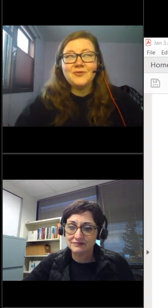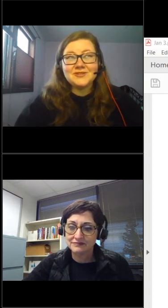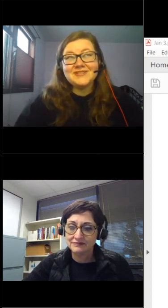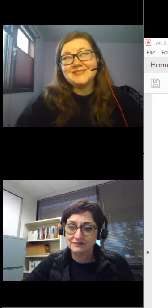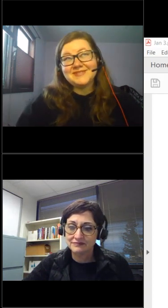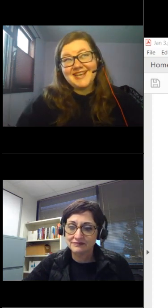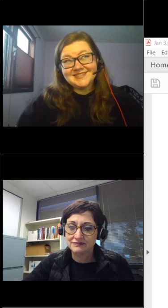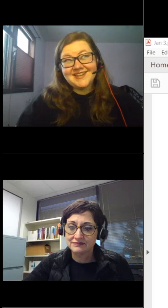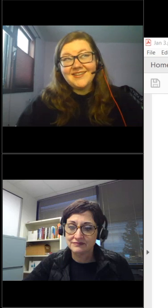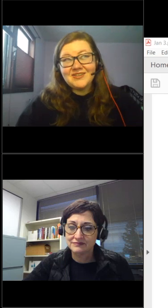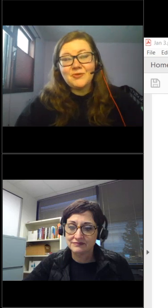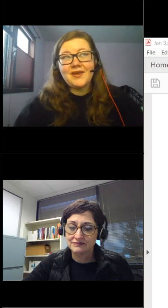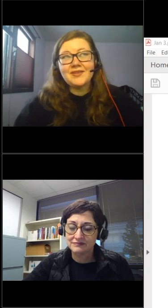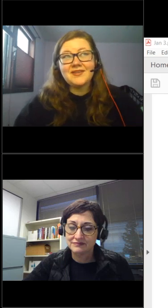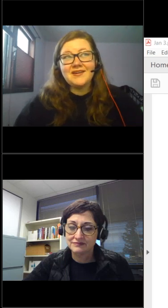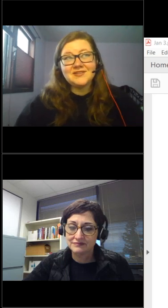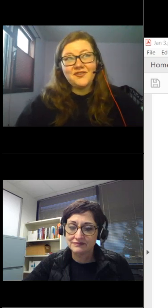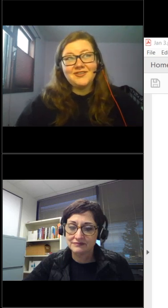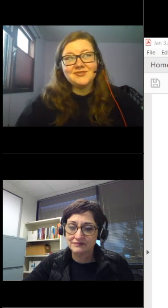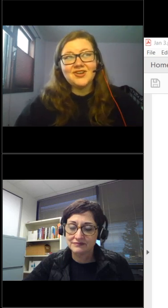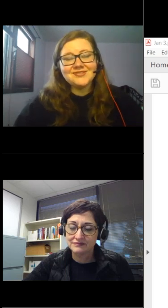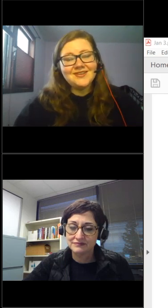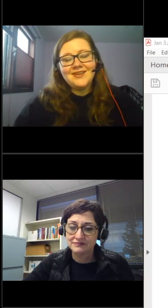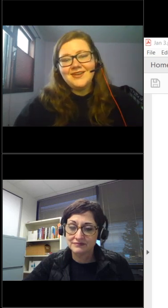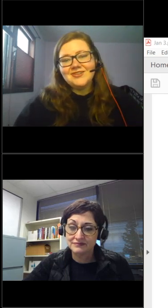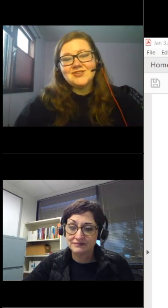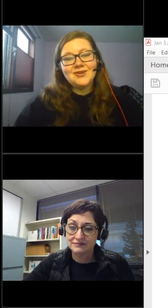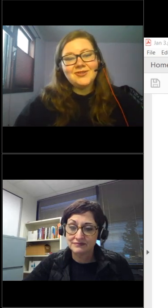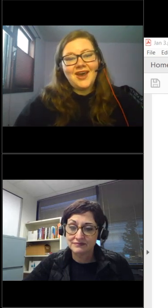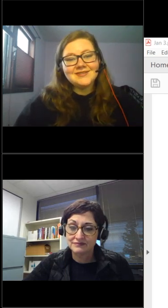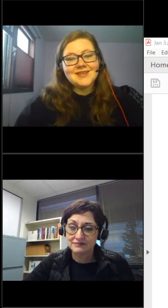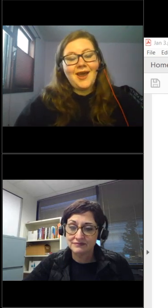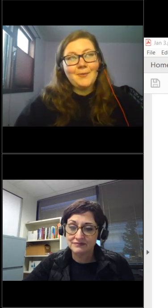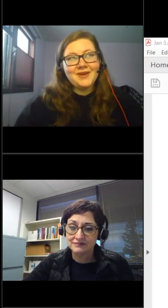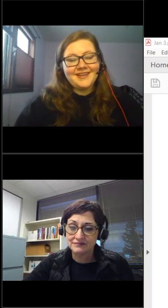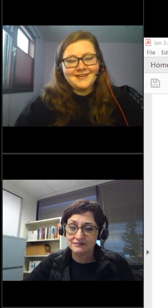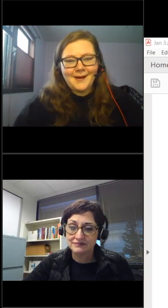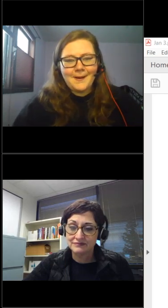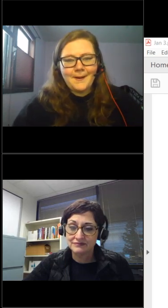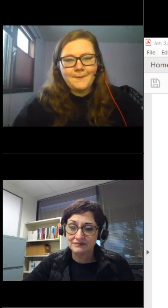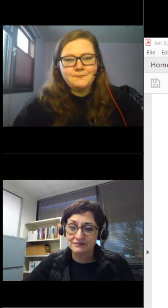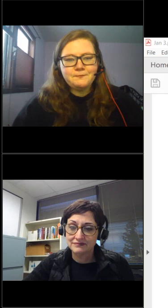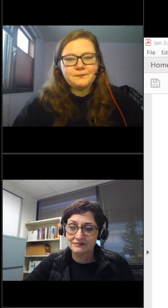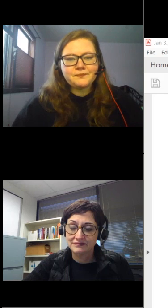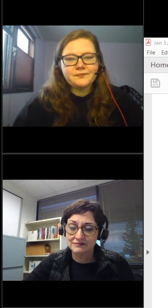for you. We're doing some testing with different users. So that's happening.